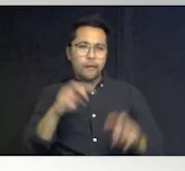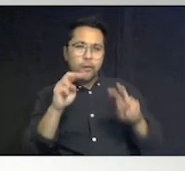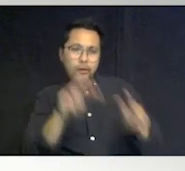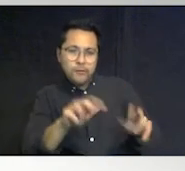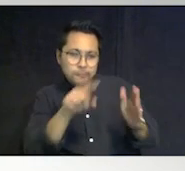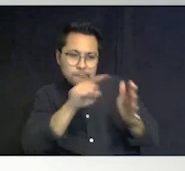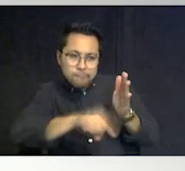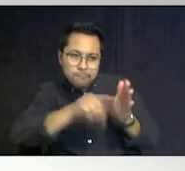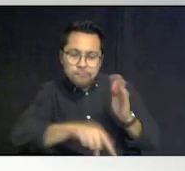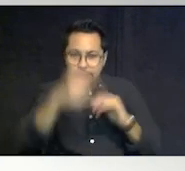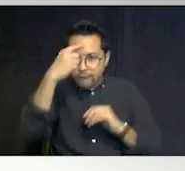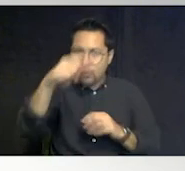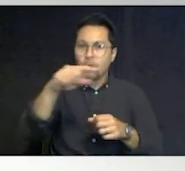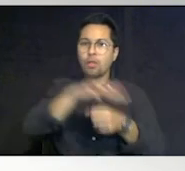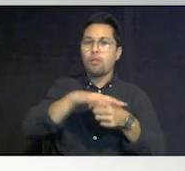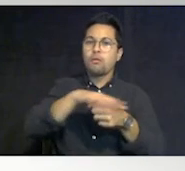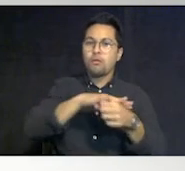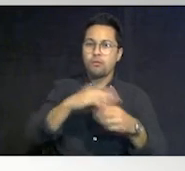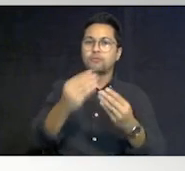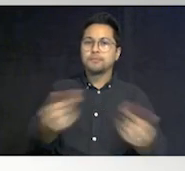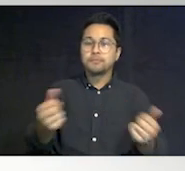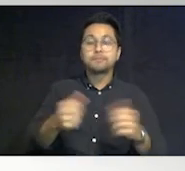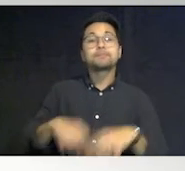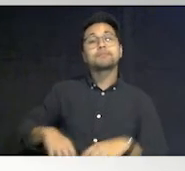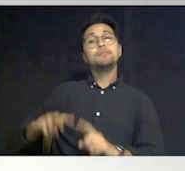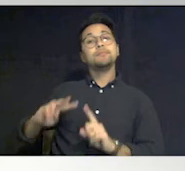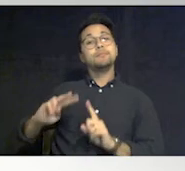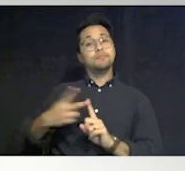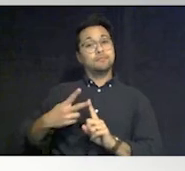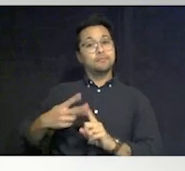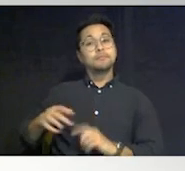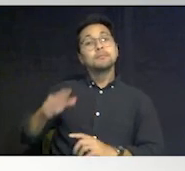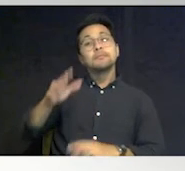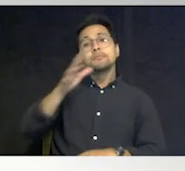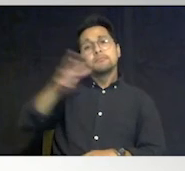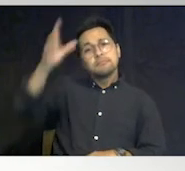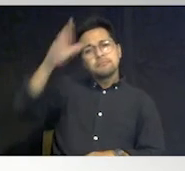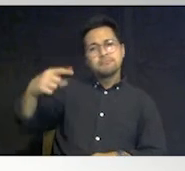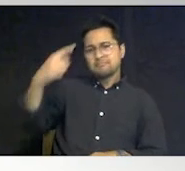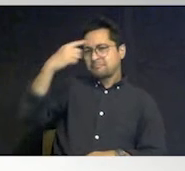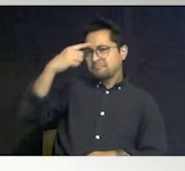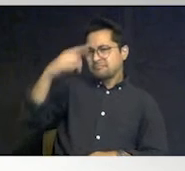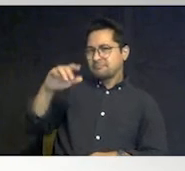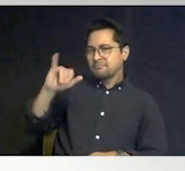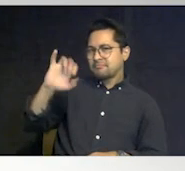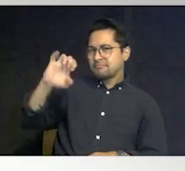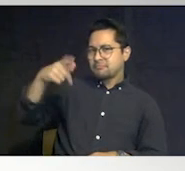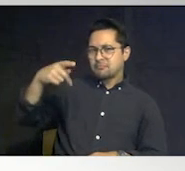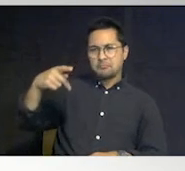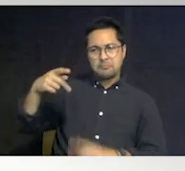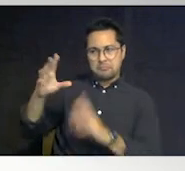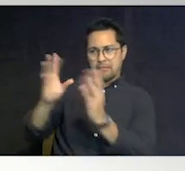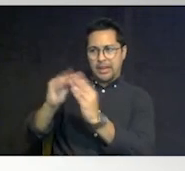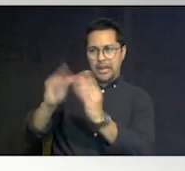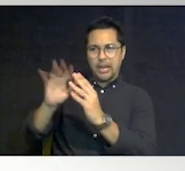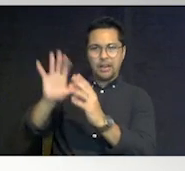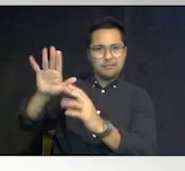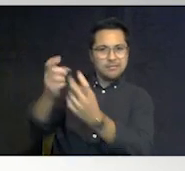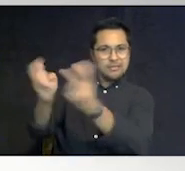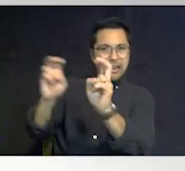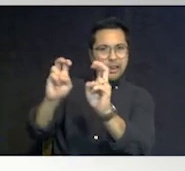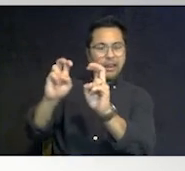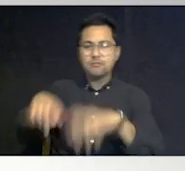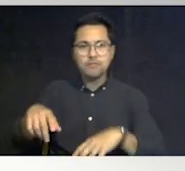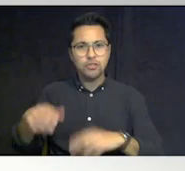resolution. Next one, the parent feels like the IEP is rushing through the meeting, that the IEP team is rushing through the